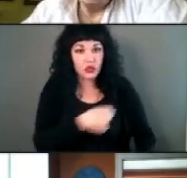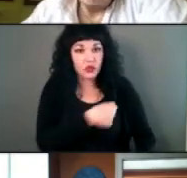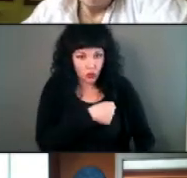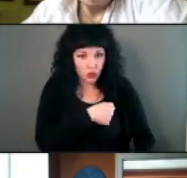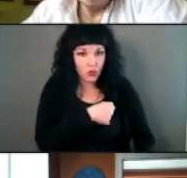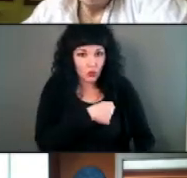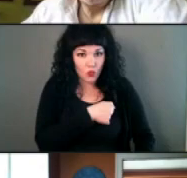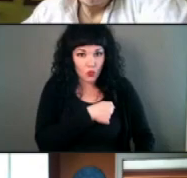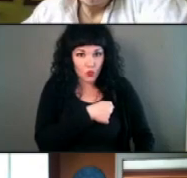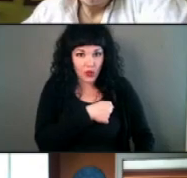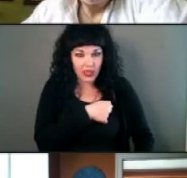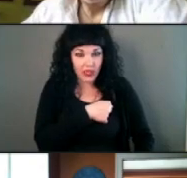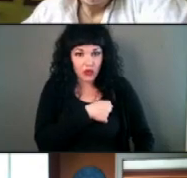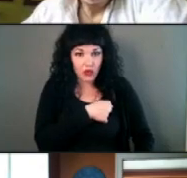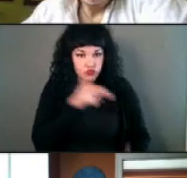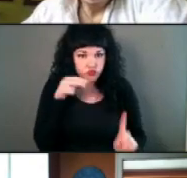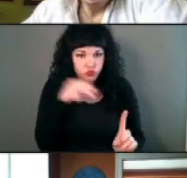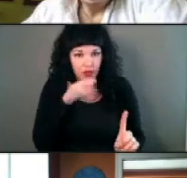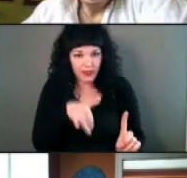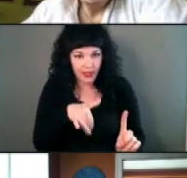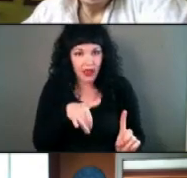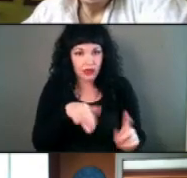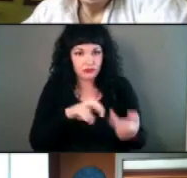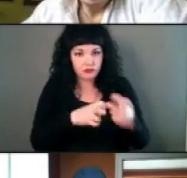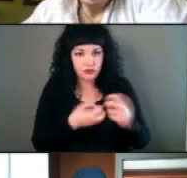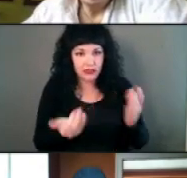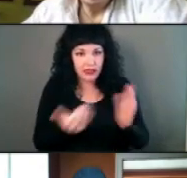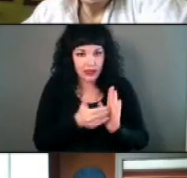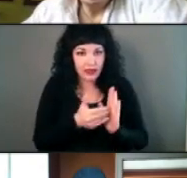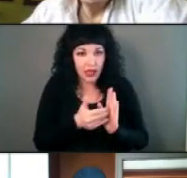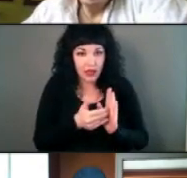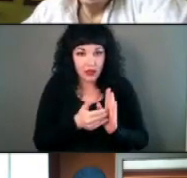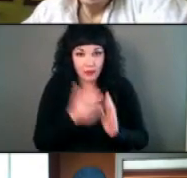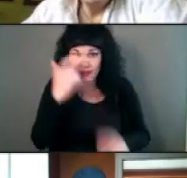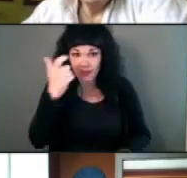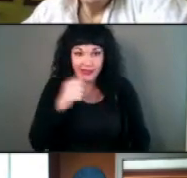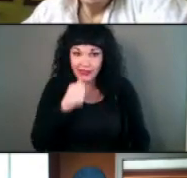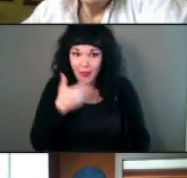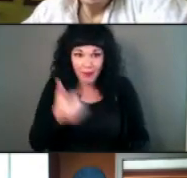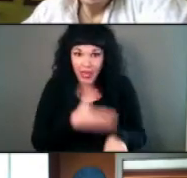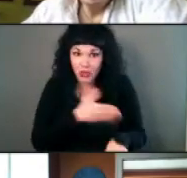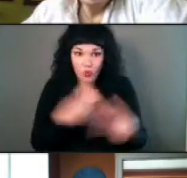think people will be more responsive to this. And I, for one, have no problem connecting